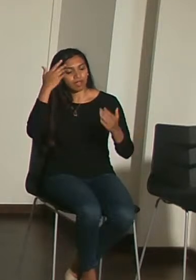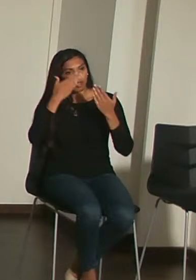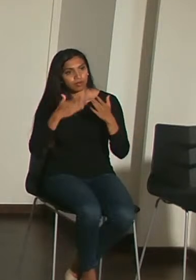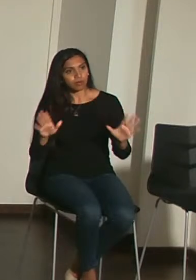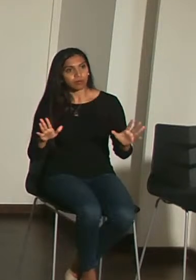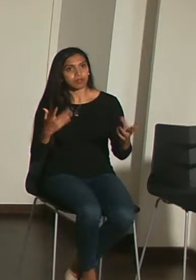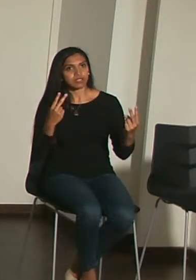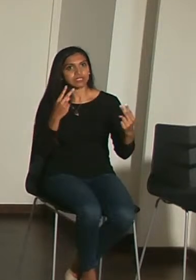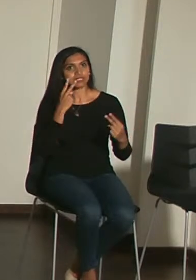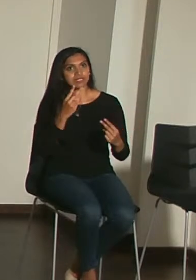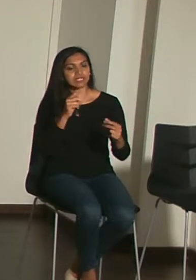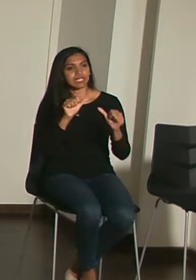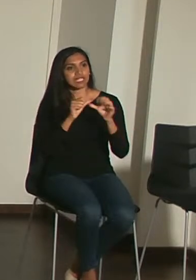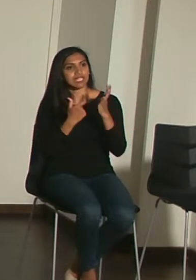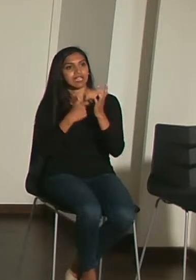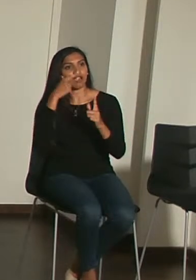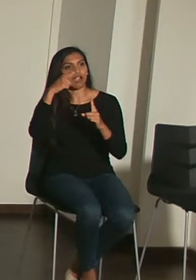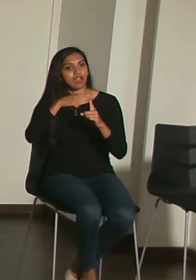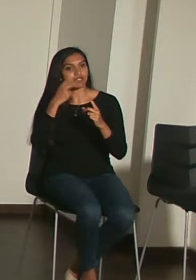intimidated by spaces as art.